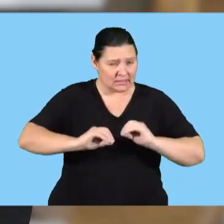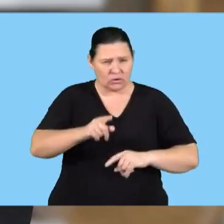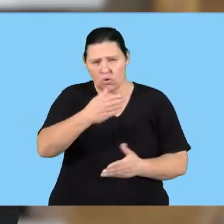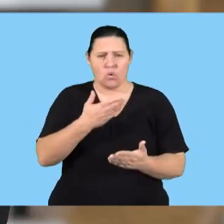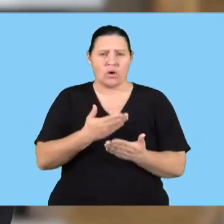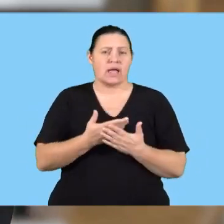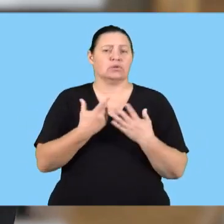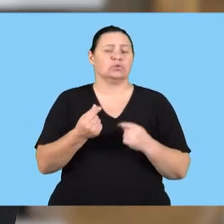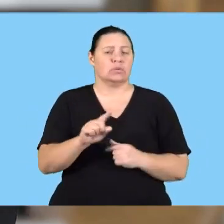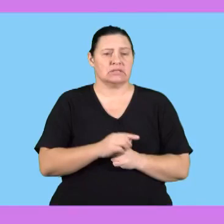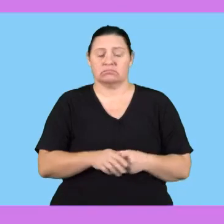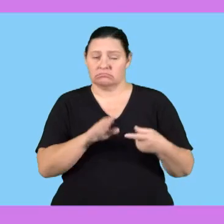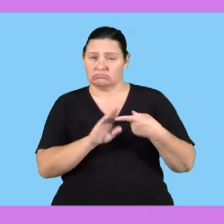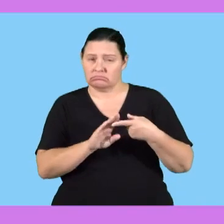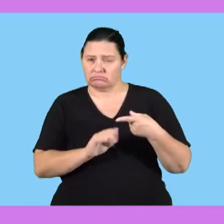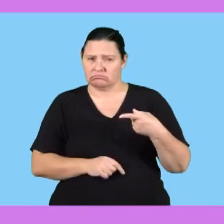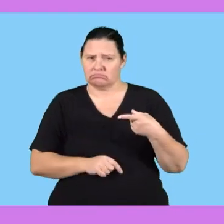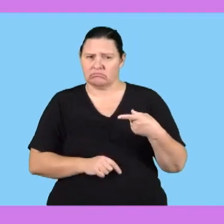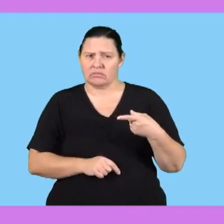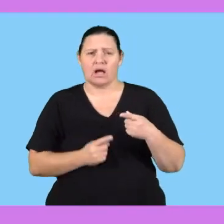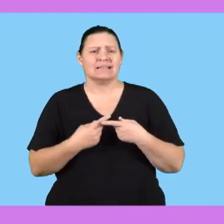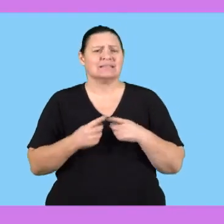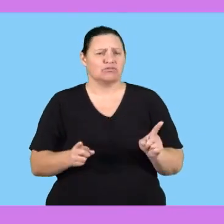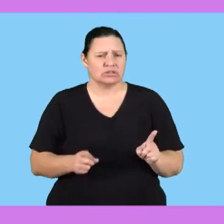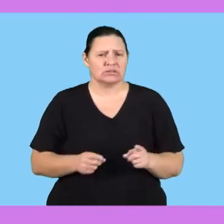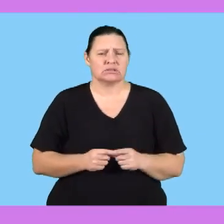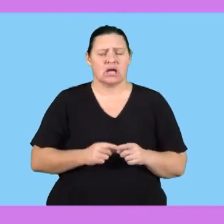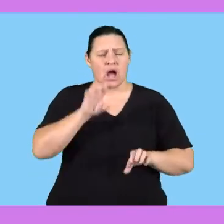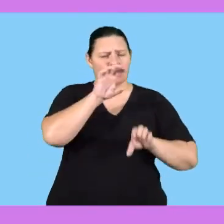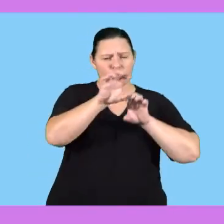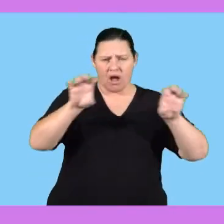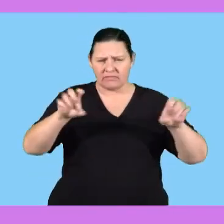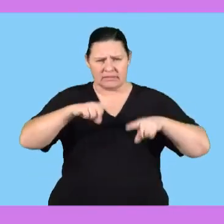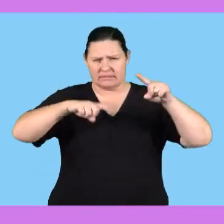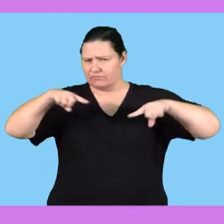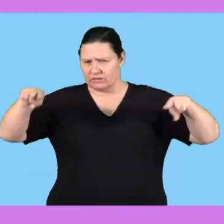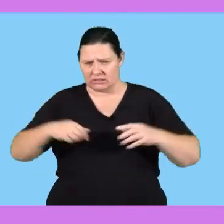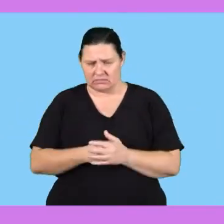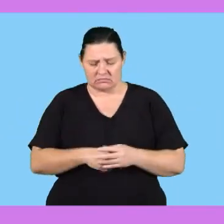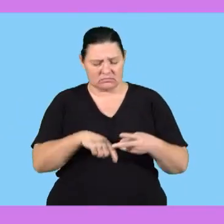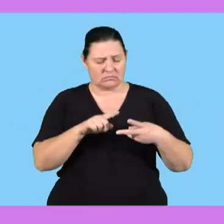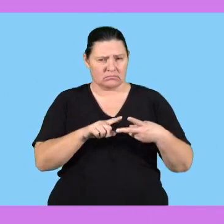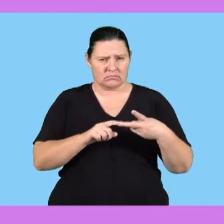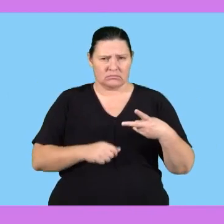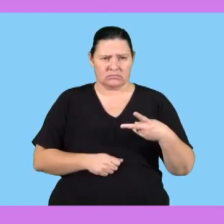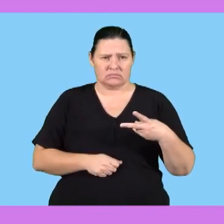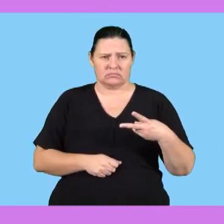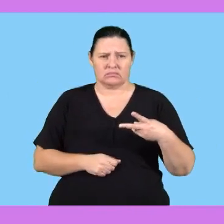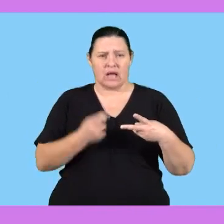lesson, you should be able to, first of all, distinguish between the different types of graphs.